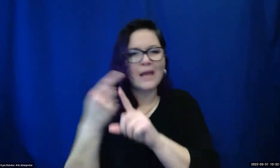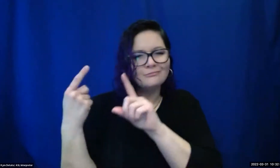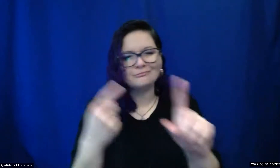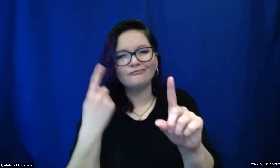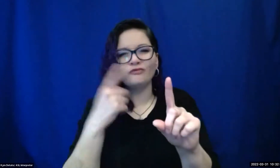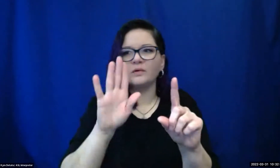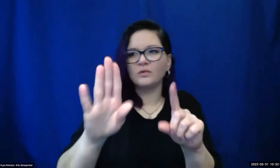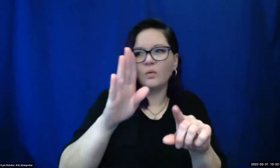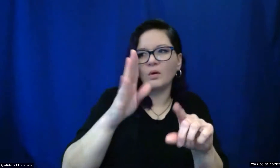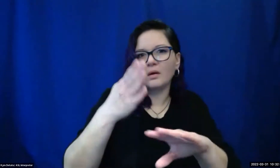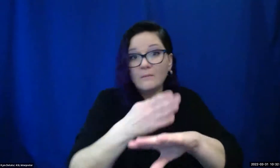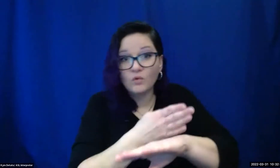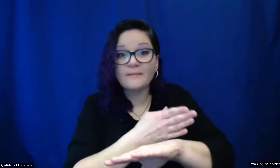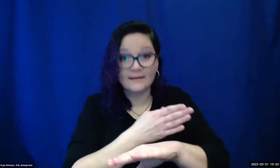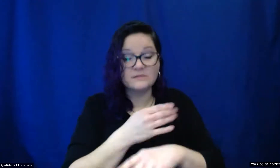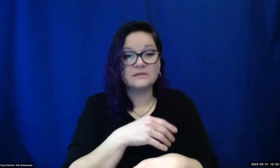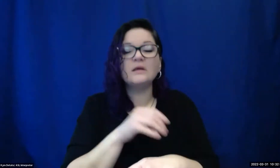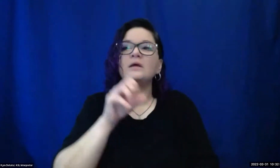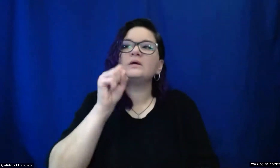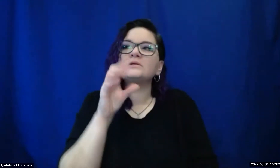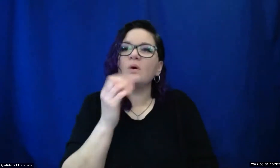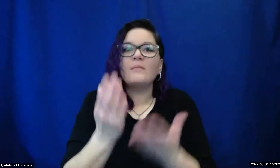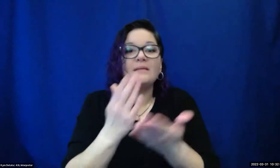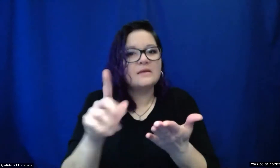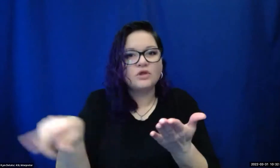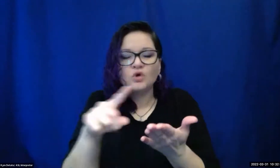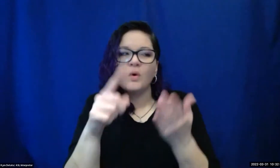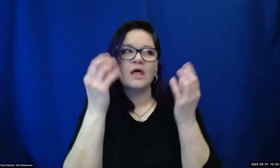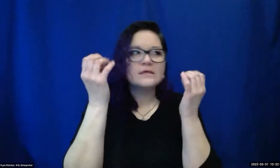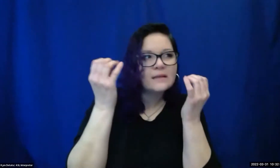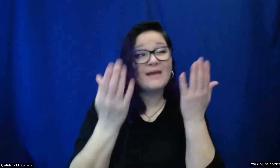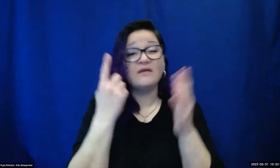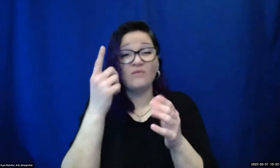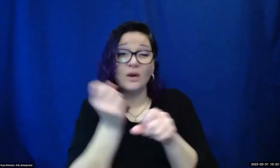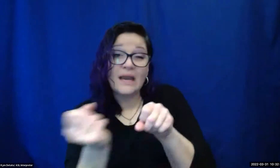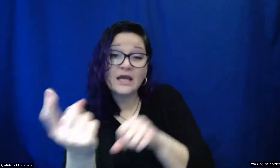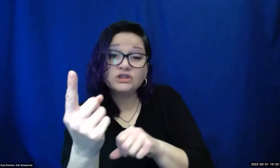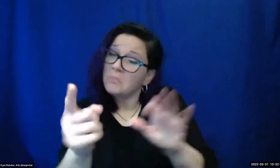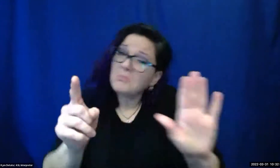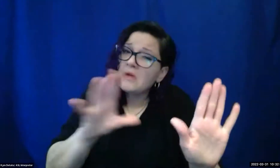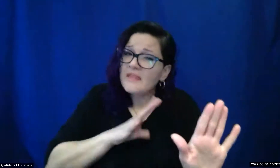make. So there may be some of you online who are considering applying next year, and that is also fine.